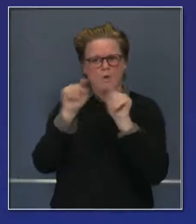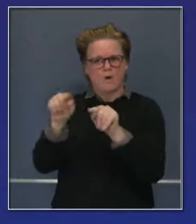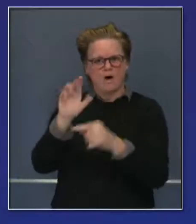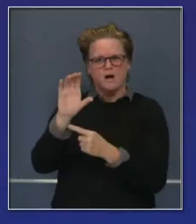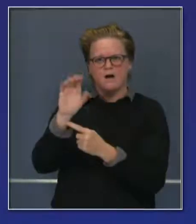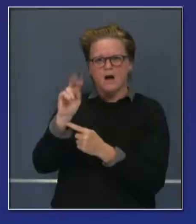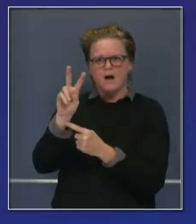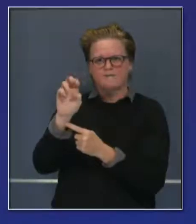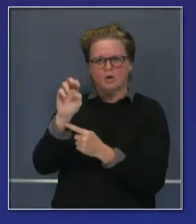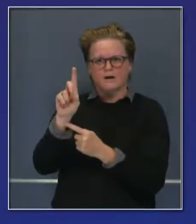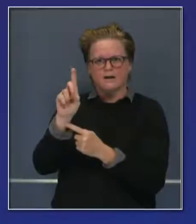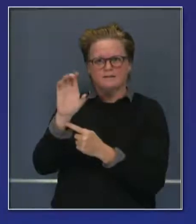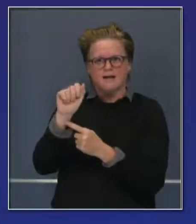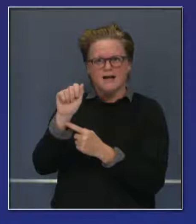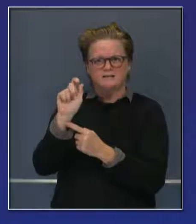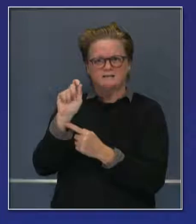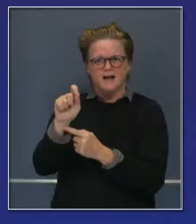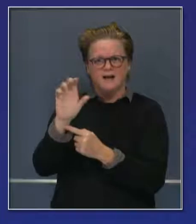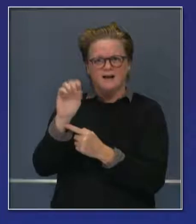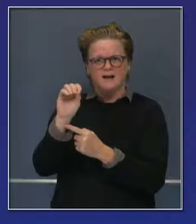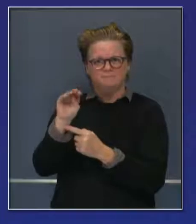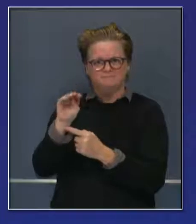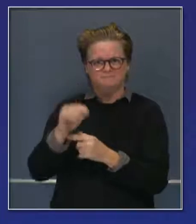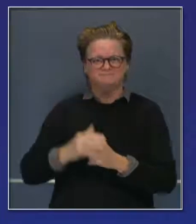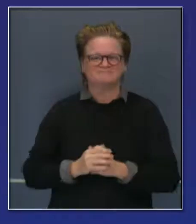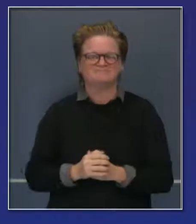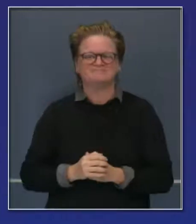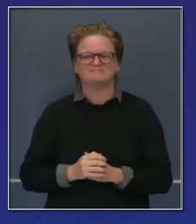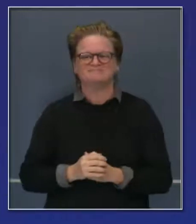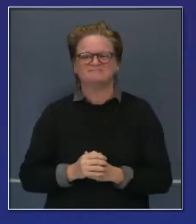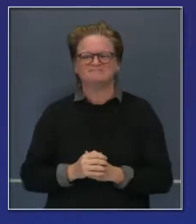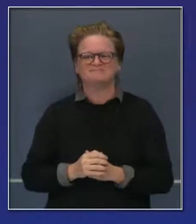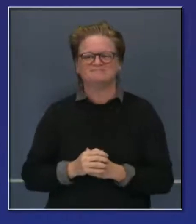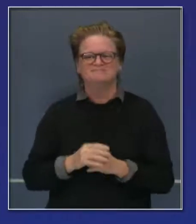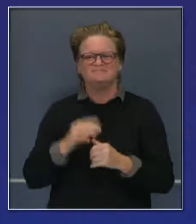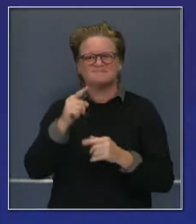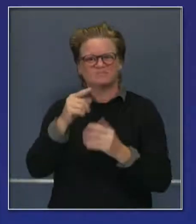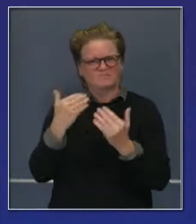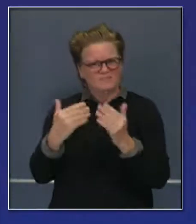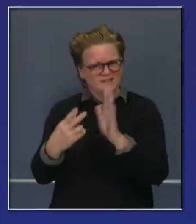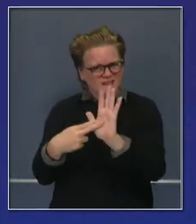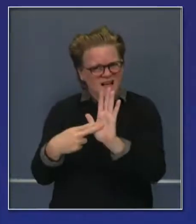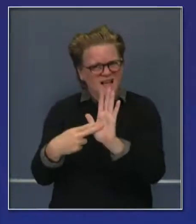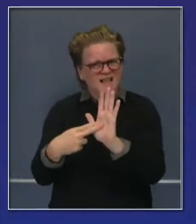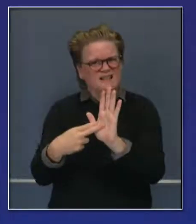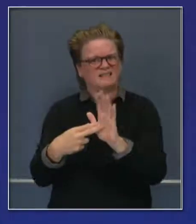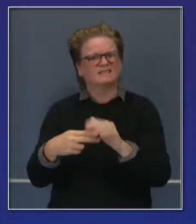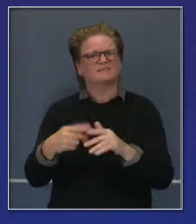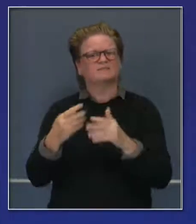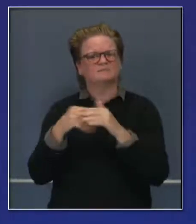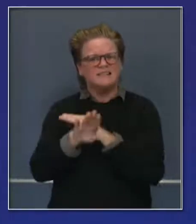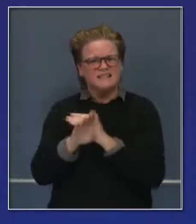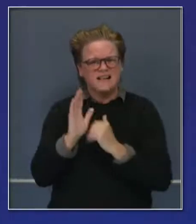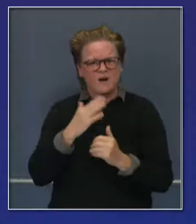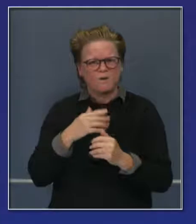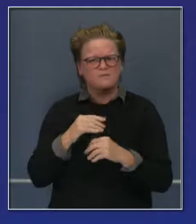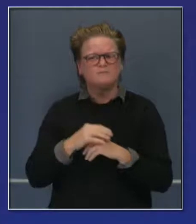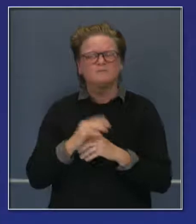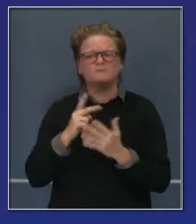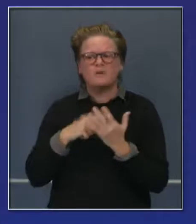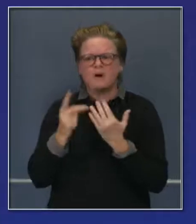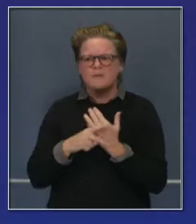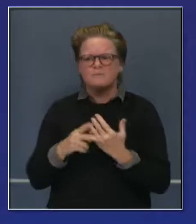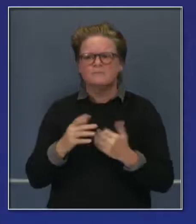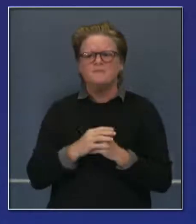sign up for our program, and encourage you to let folks know. You may have family members, folks that you're close to